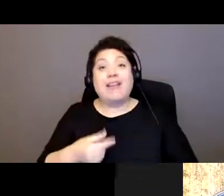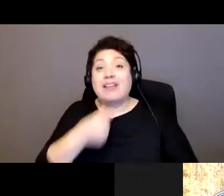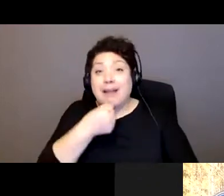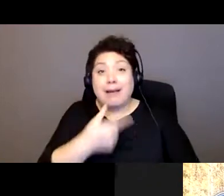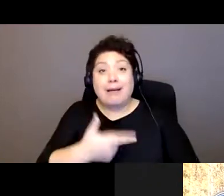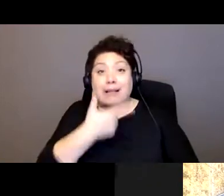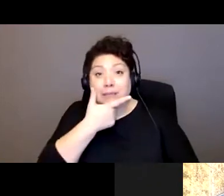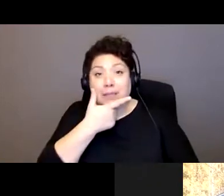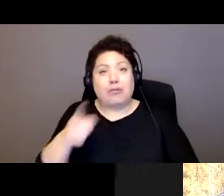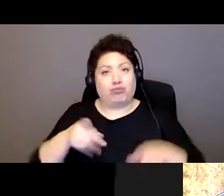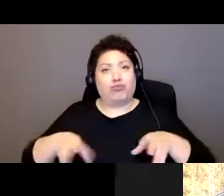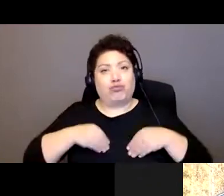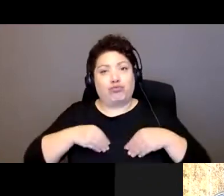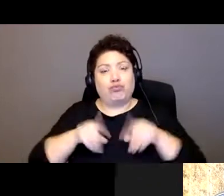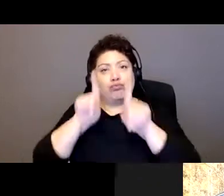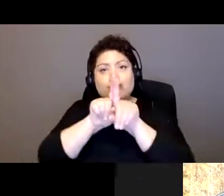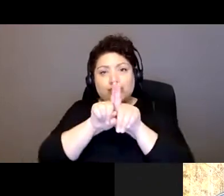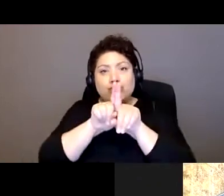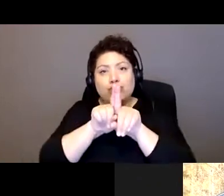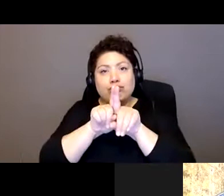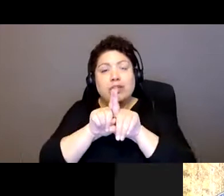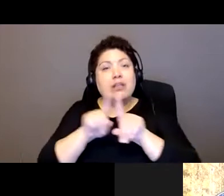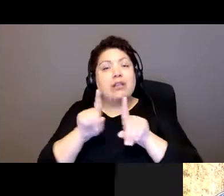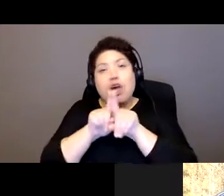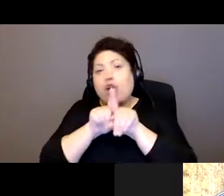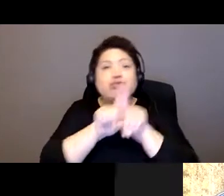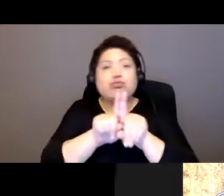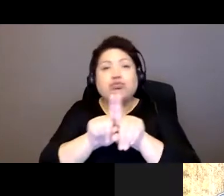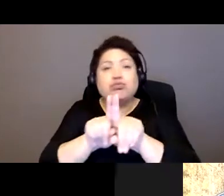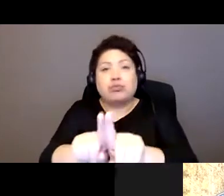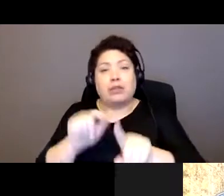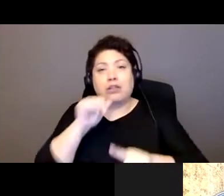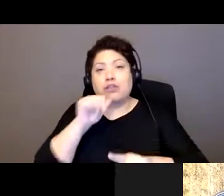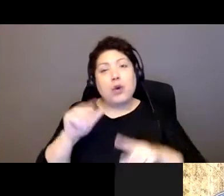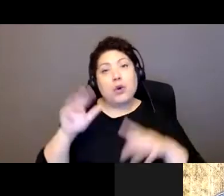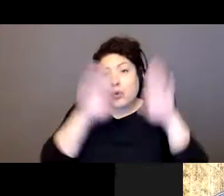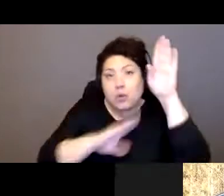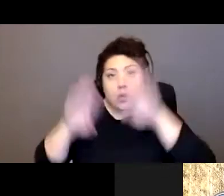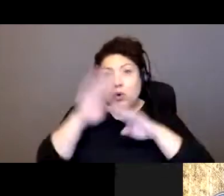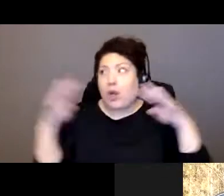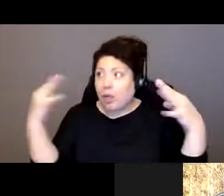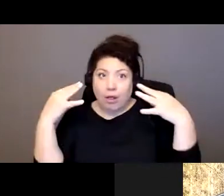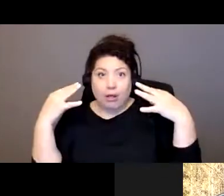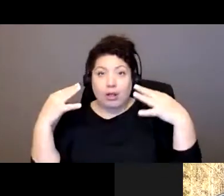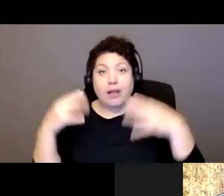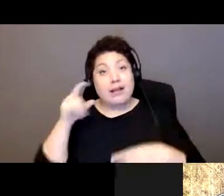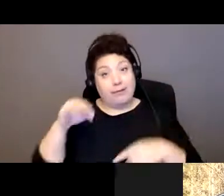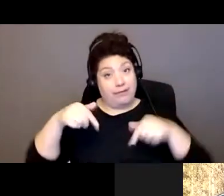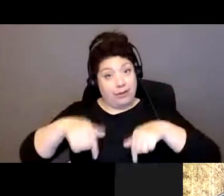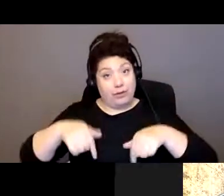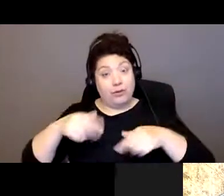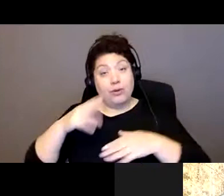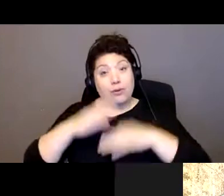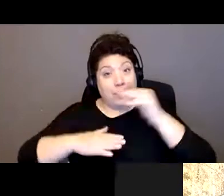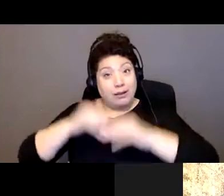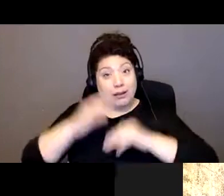lesbians, then we can walk together really close and not worry about anything. But if I'm walking with somebody here in a building and